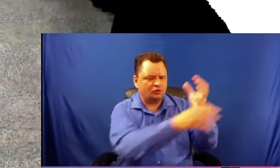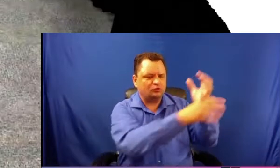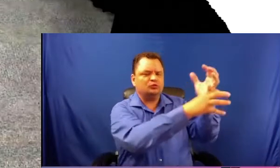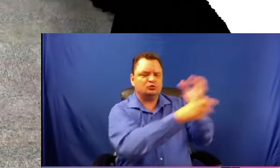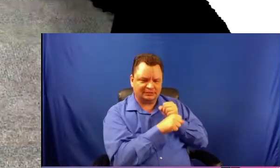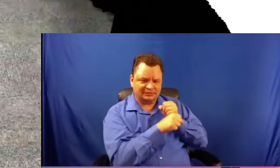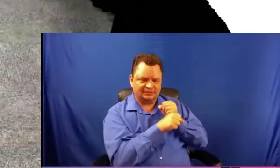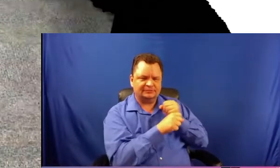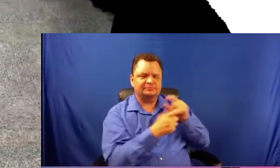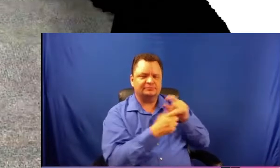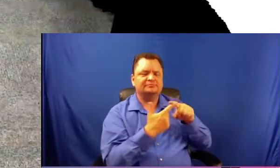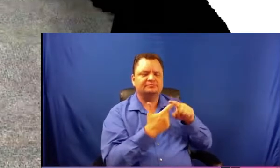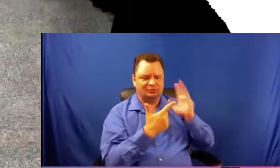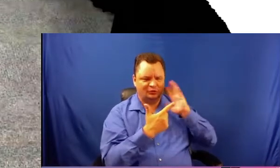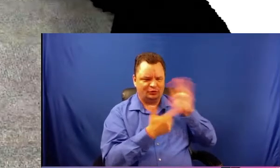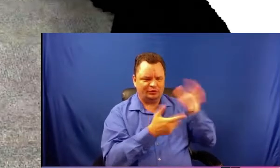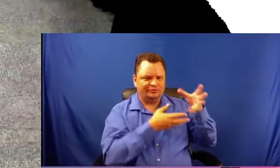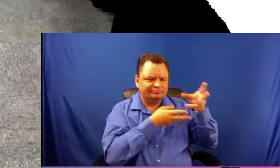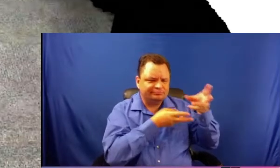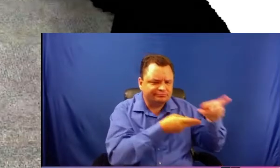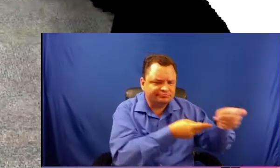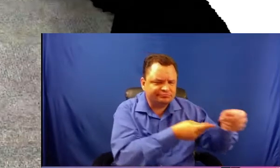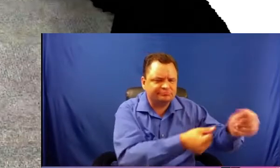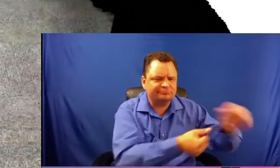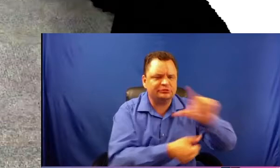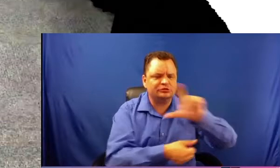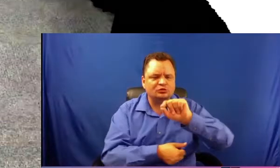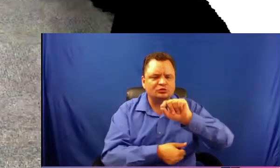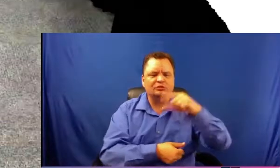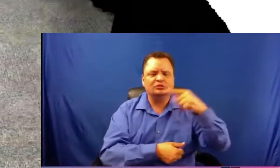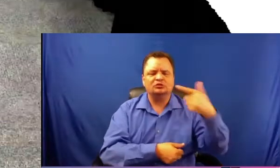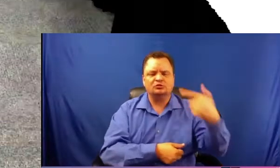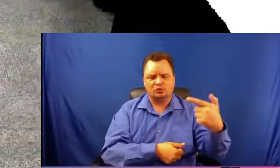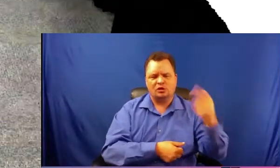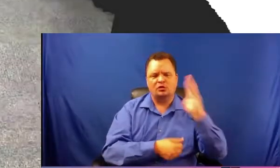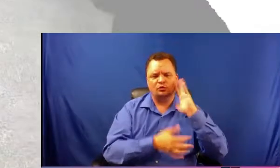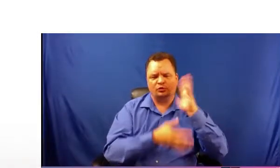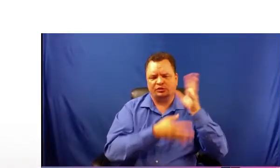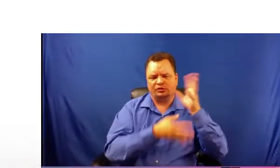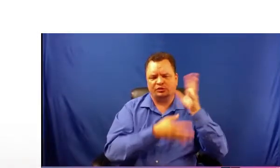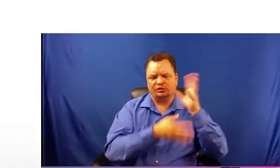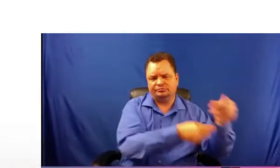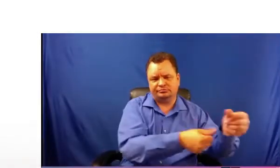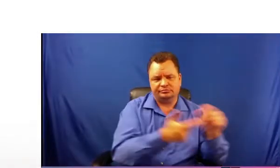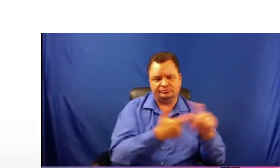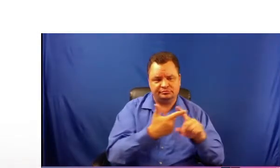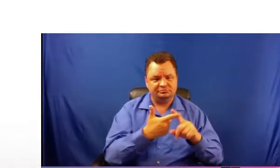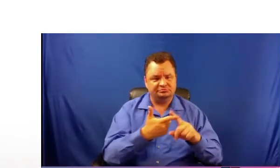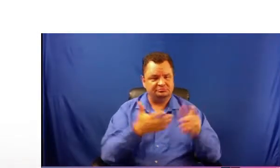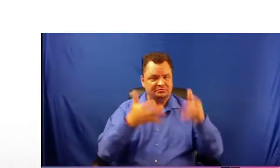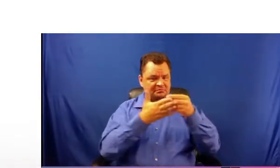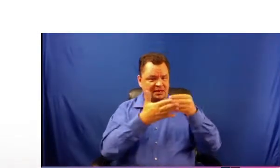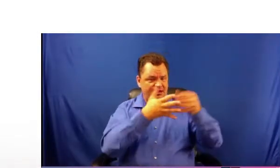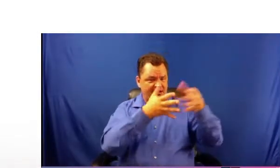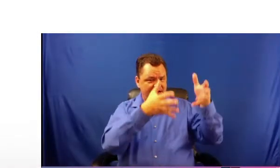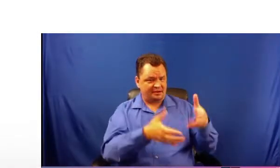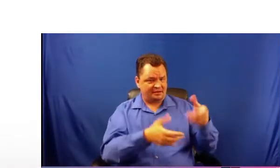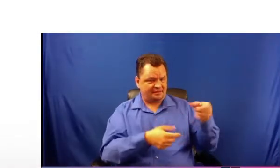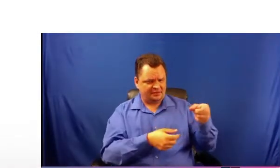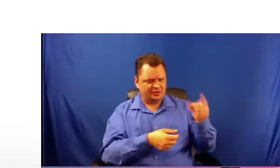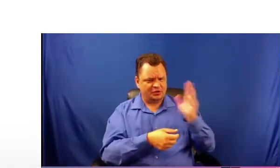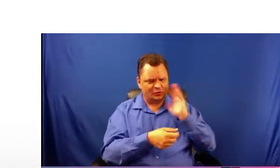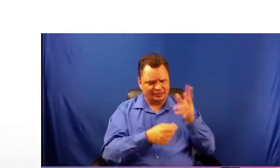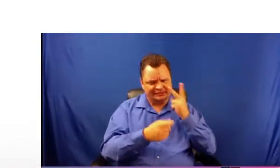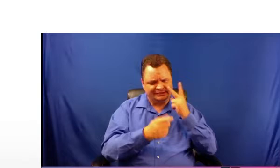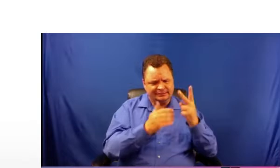in 2021. The remainder of that grant will extend, and we'll see it in the next budget that we